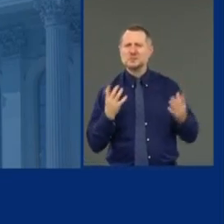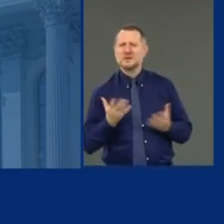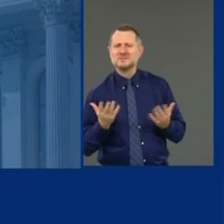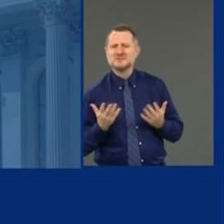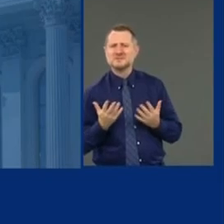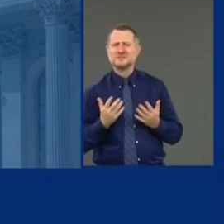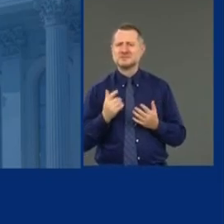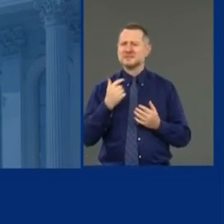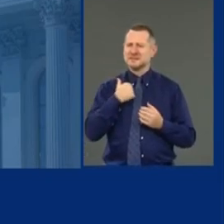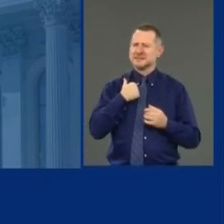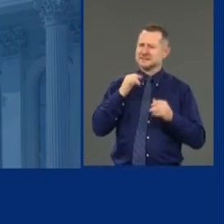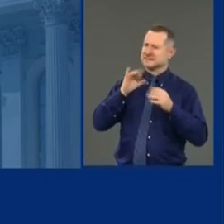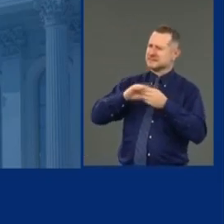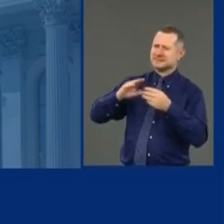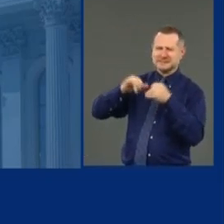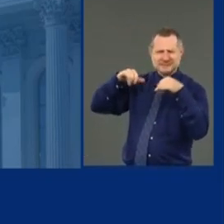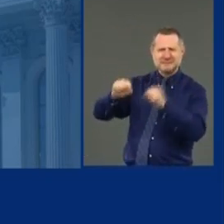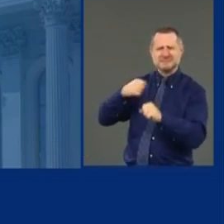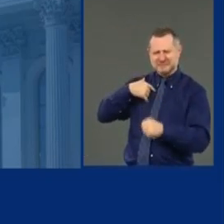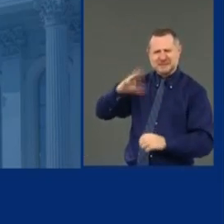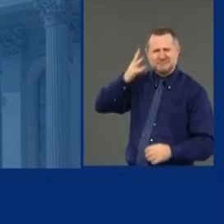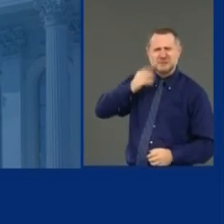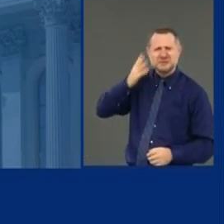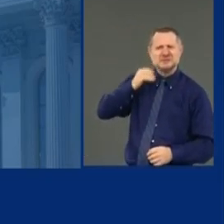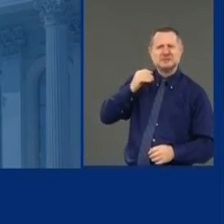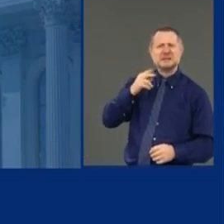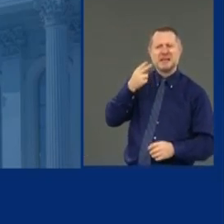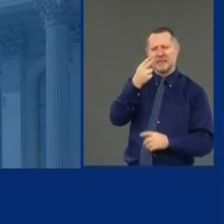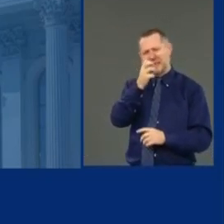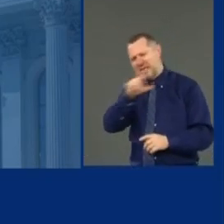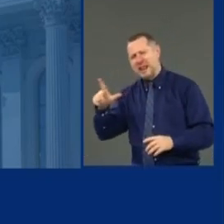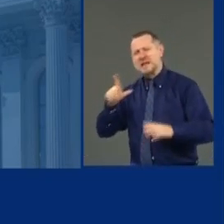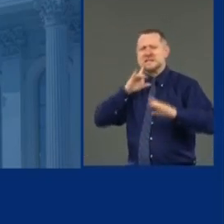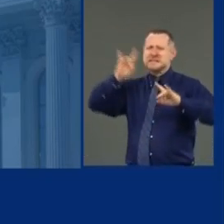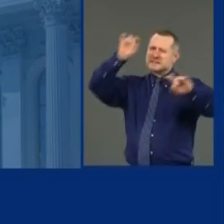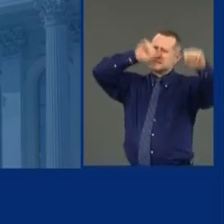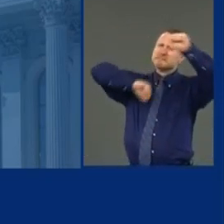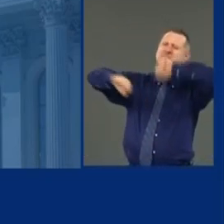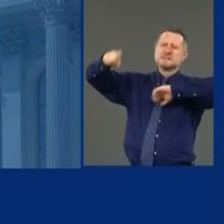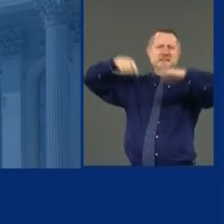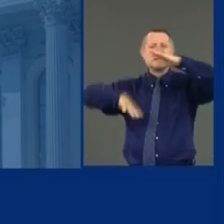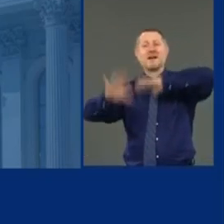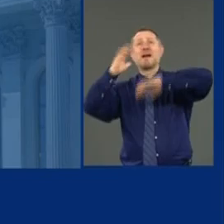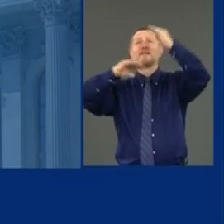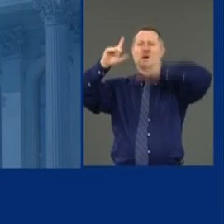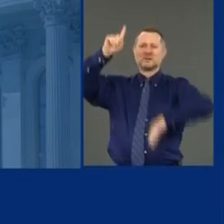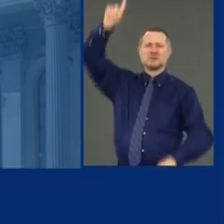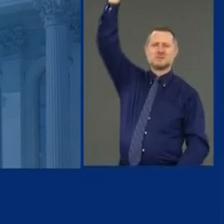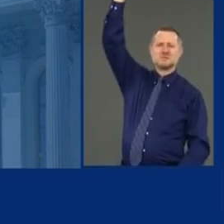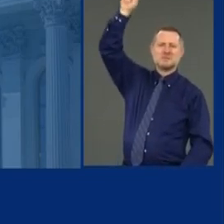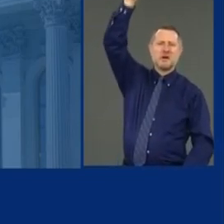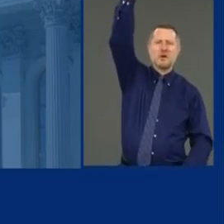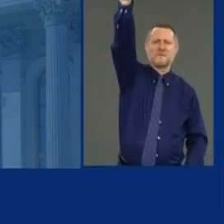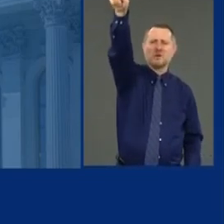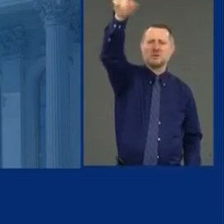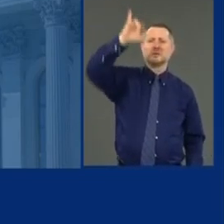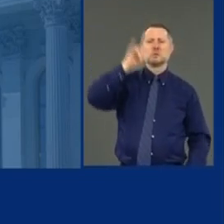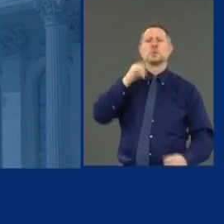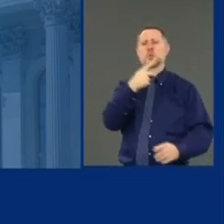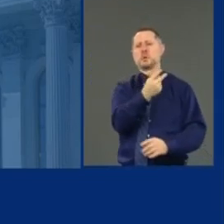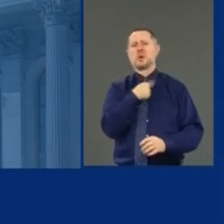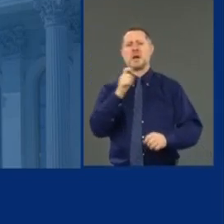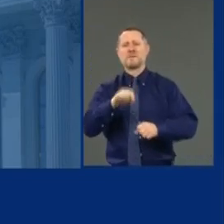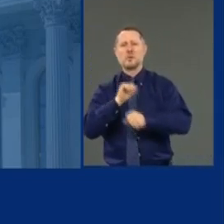hell, but heaven is on the other side, and we're going to rally, and we're going to be better for this.